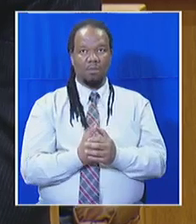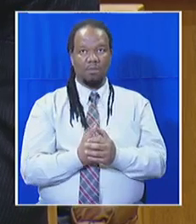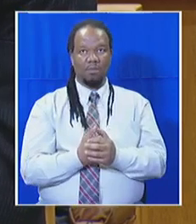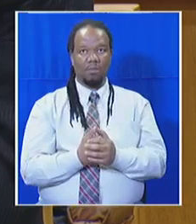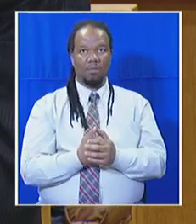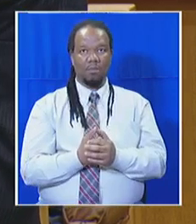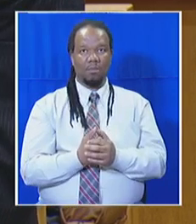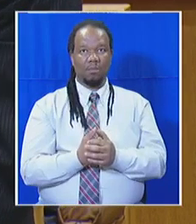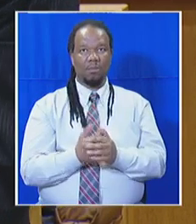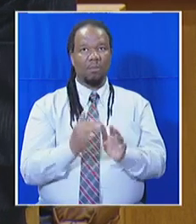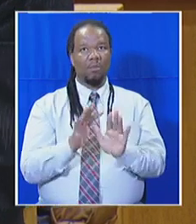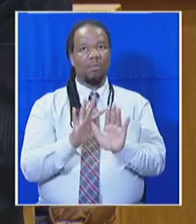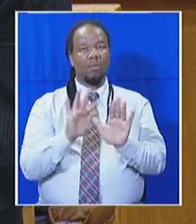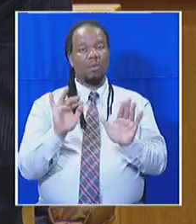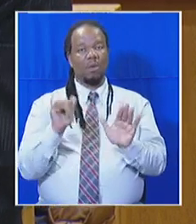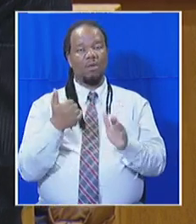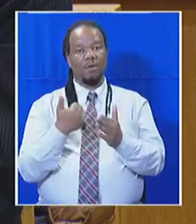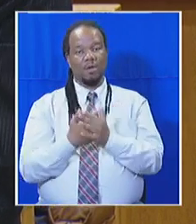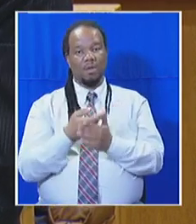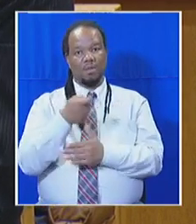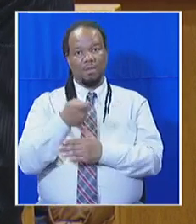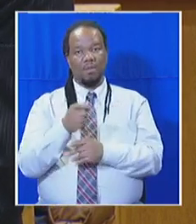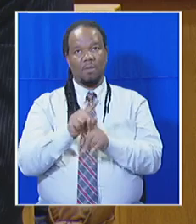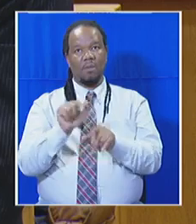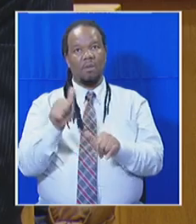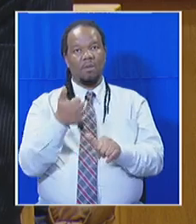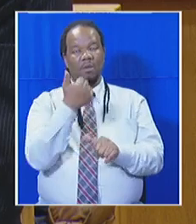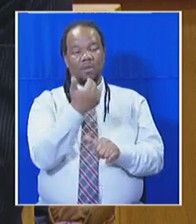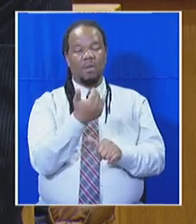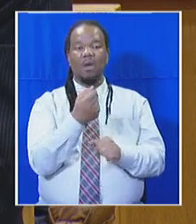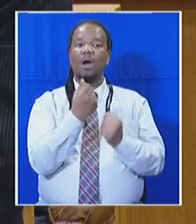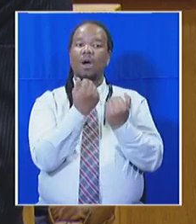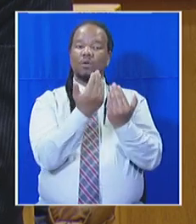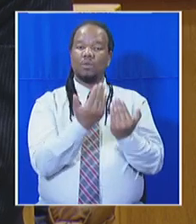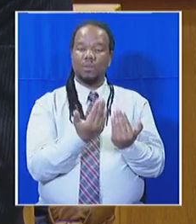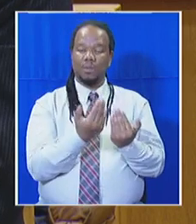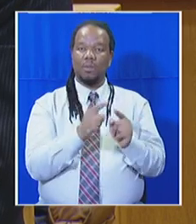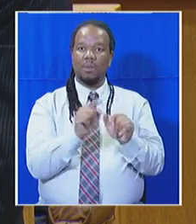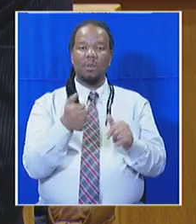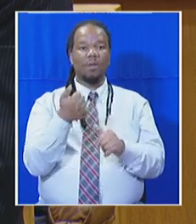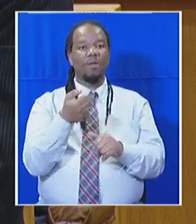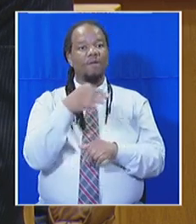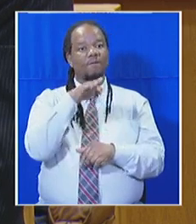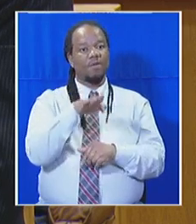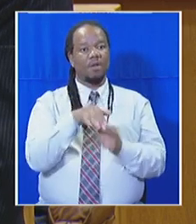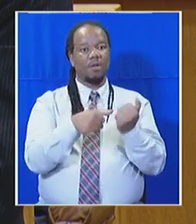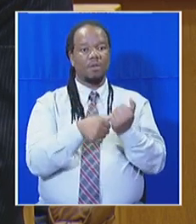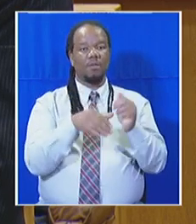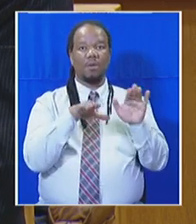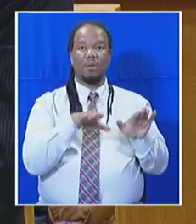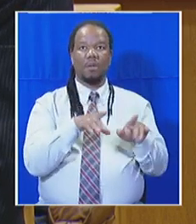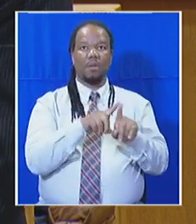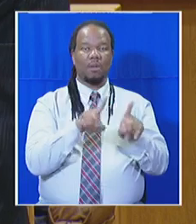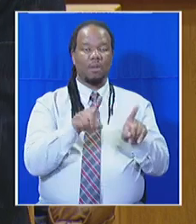have immunity from prosecution. However, I've got the Minister's budget in front of me, and it says vehicles for the Minister and Deputy Minister in line with the